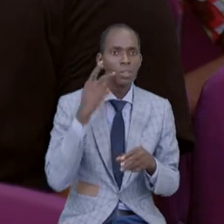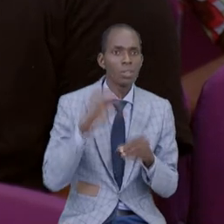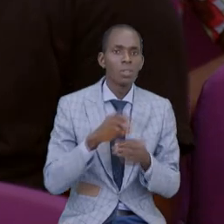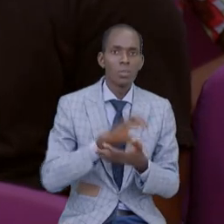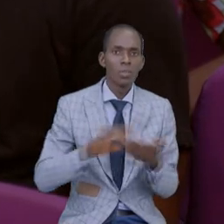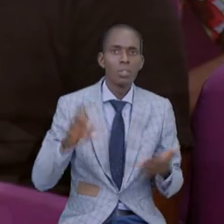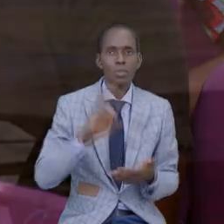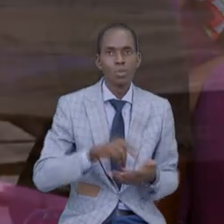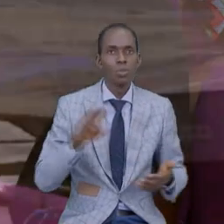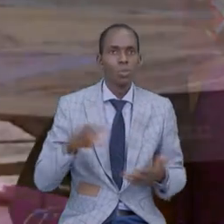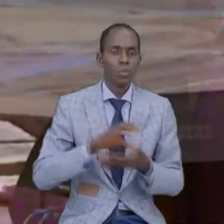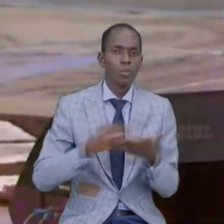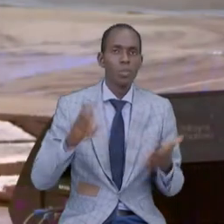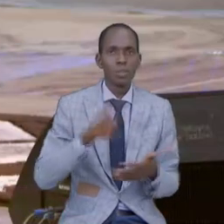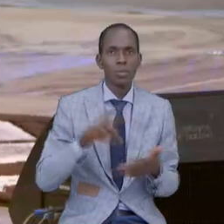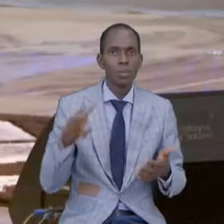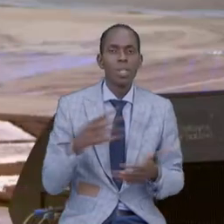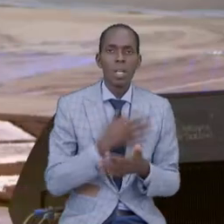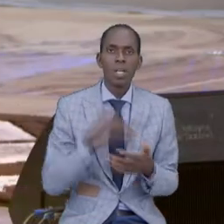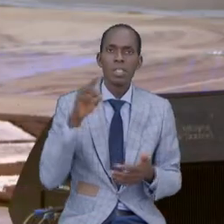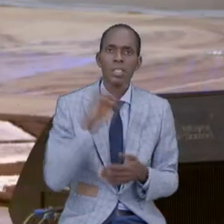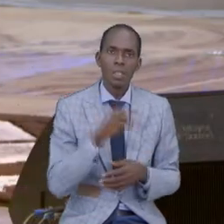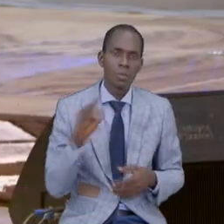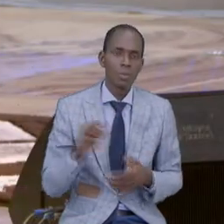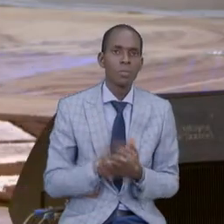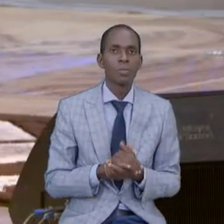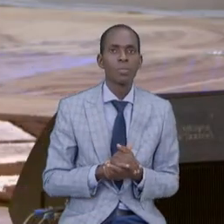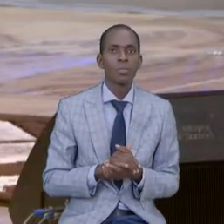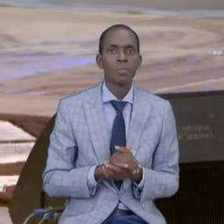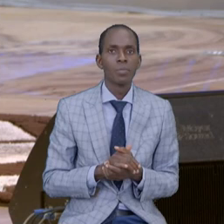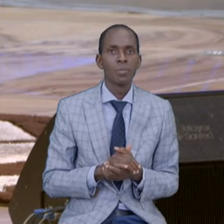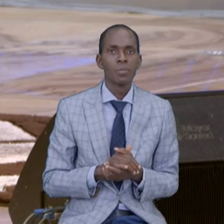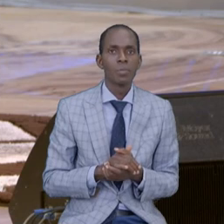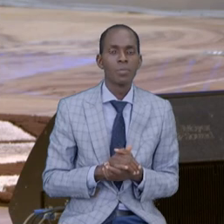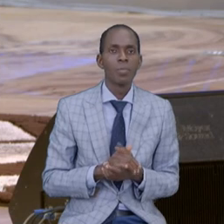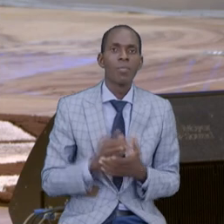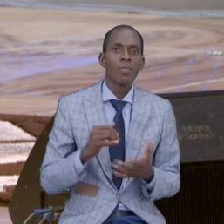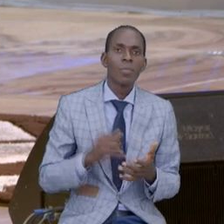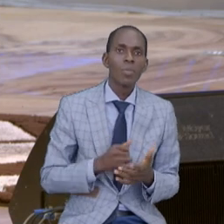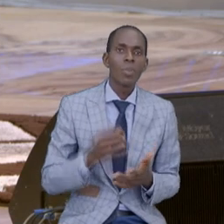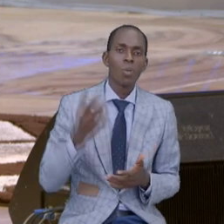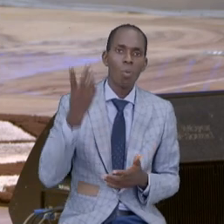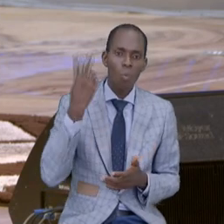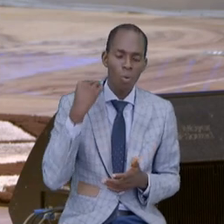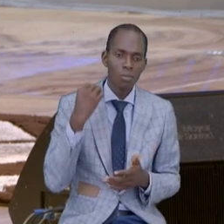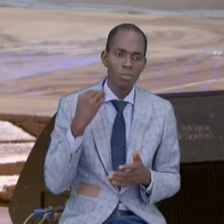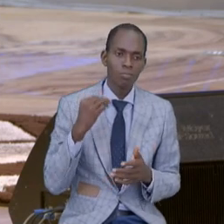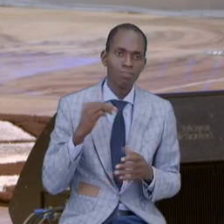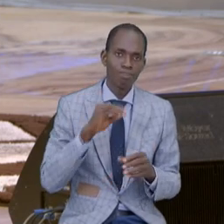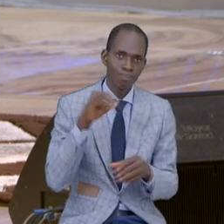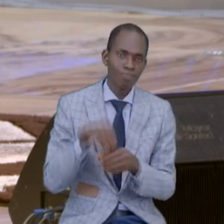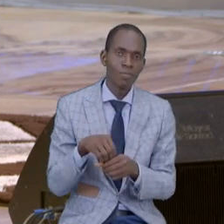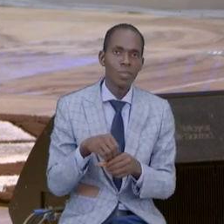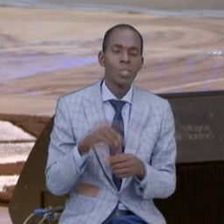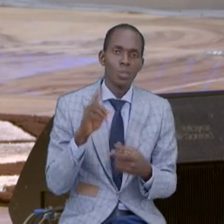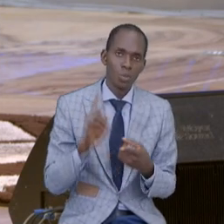verse 22, and therefore it was imputed to